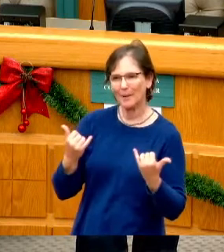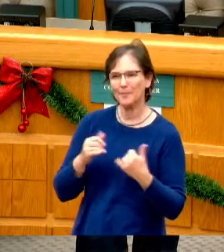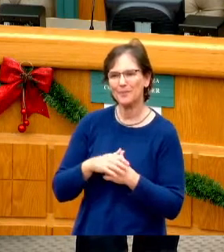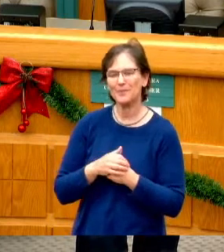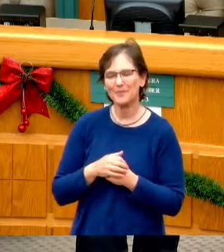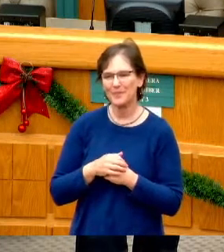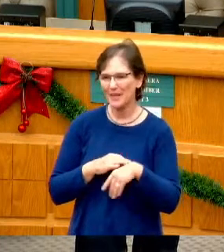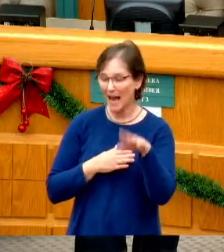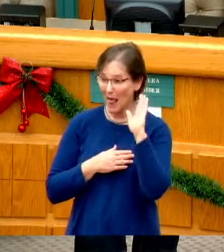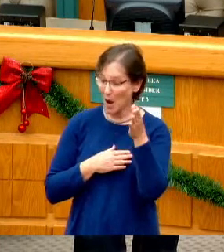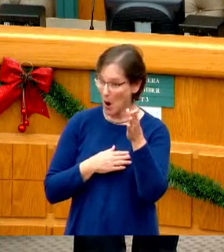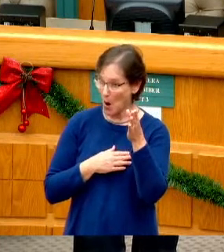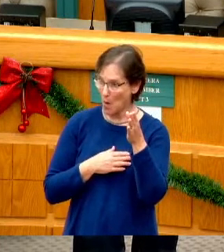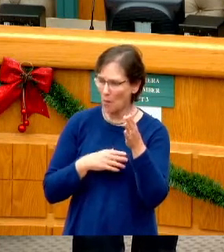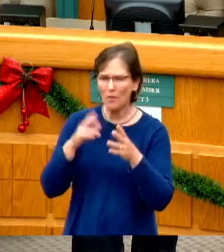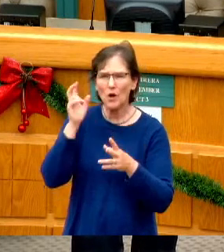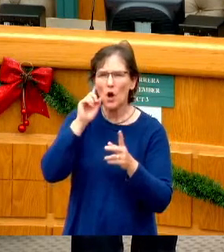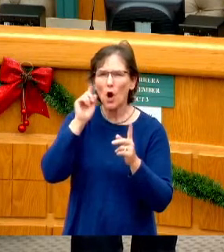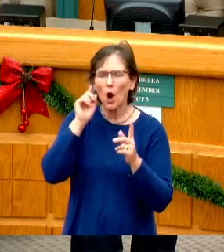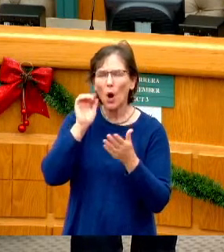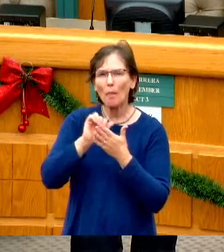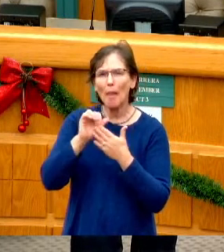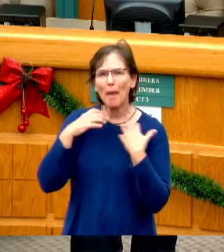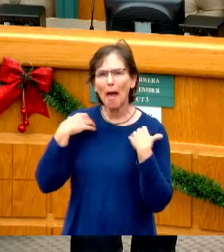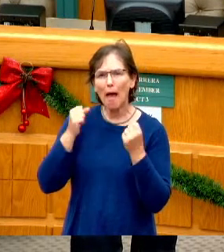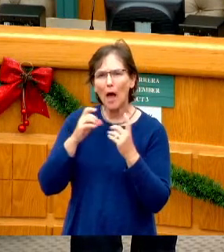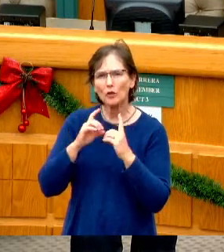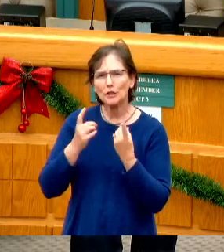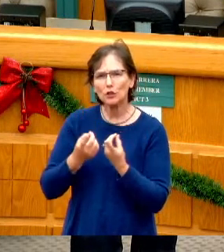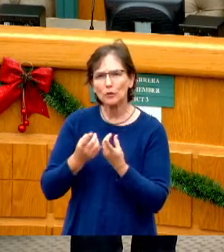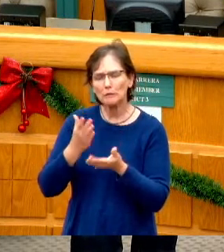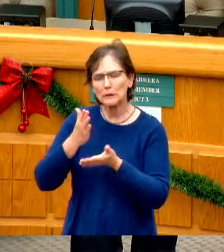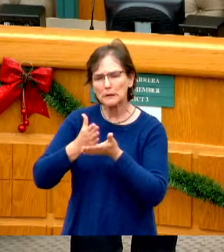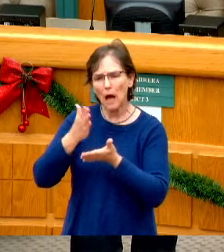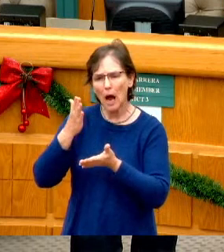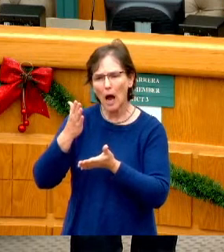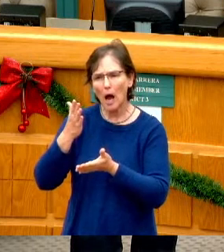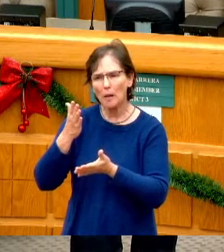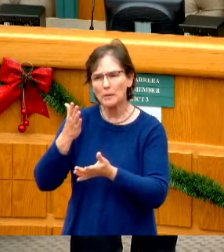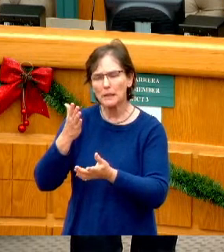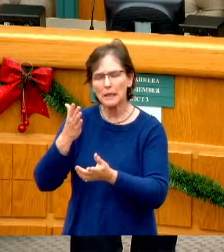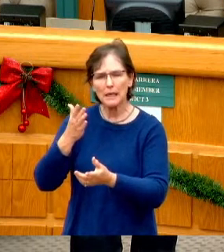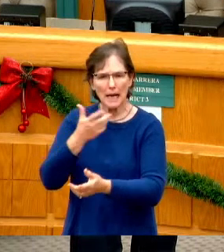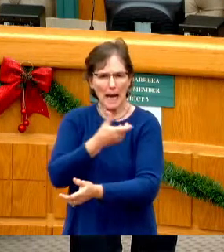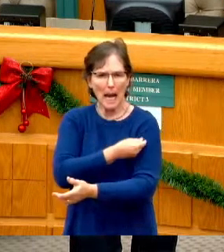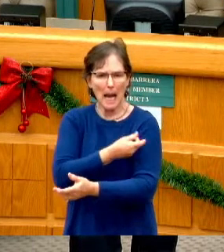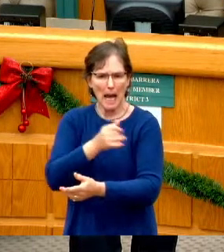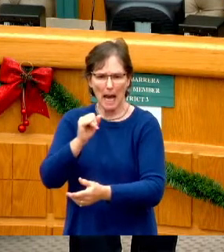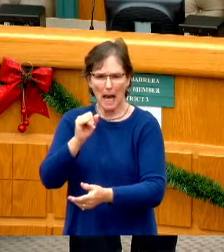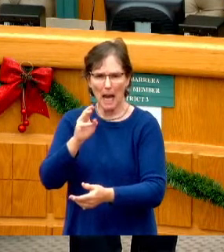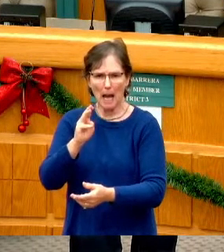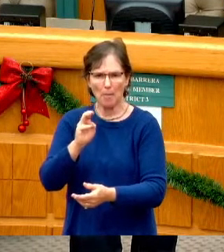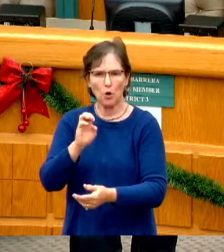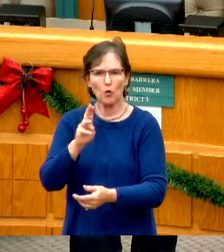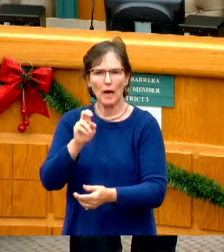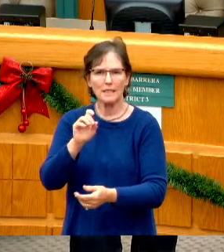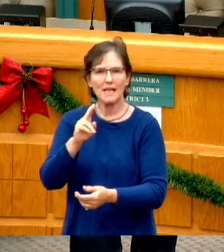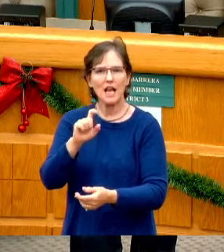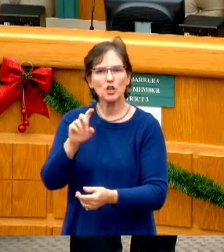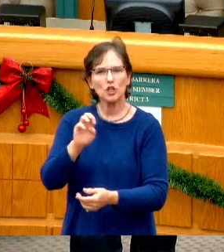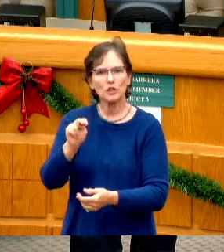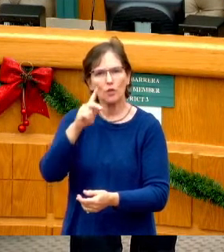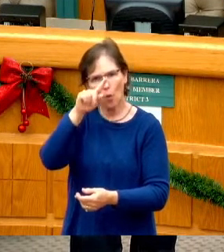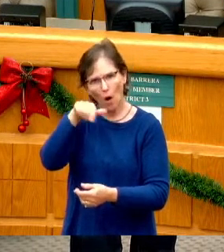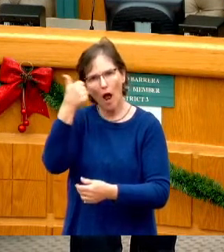Hello. We've heard that the health district has stopped immunizations to prepare for COVID-19 vaccinations. When